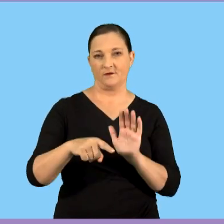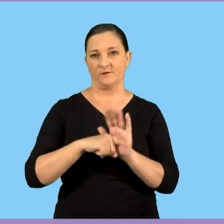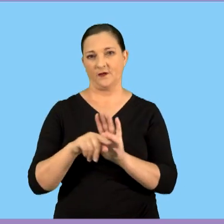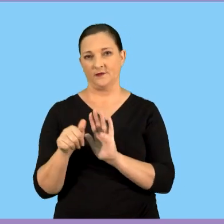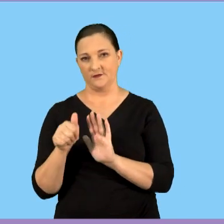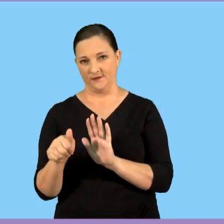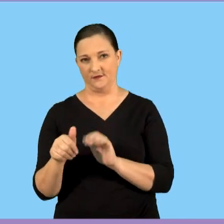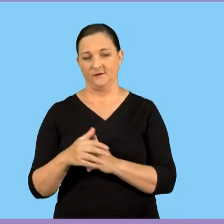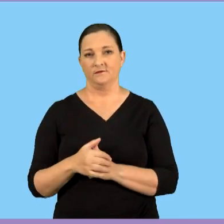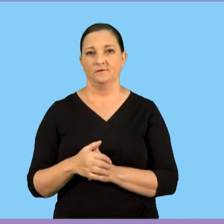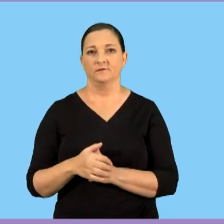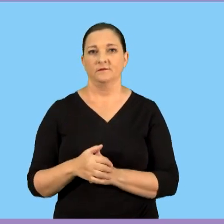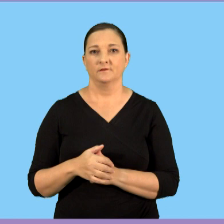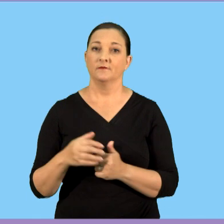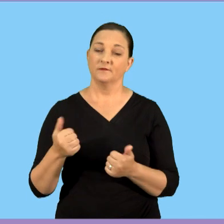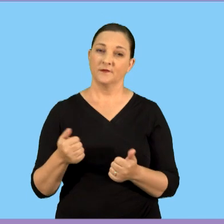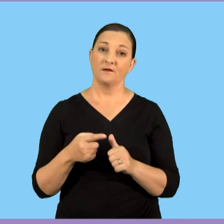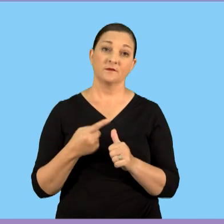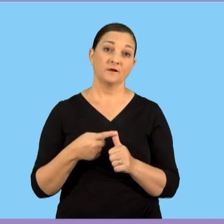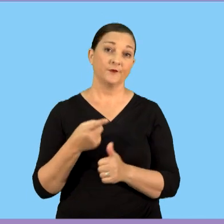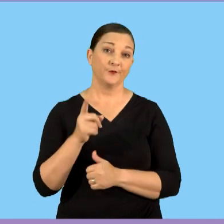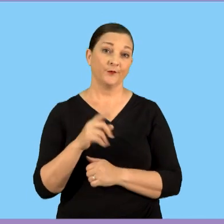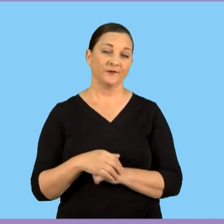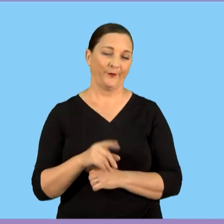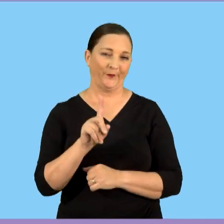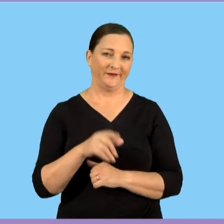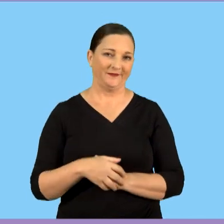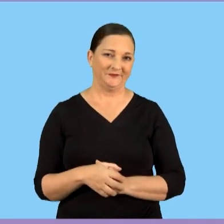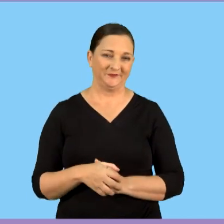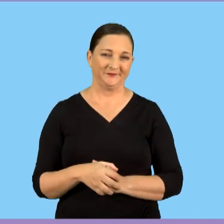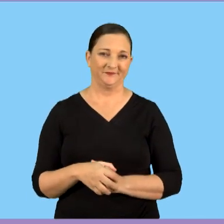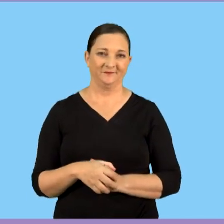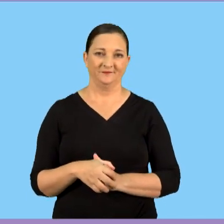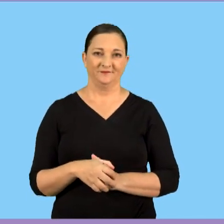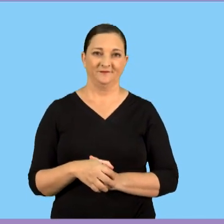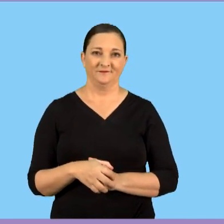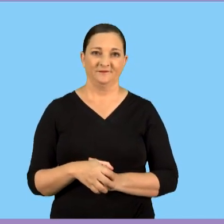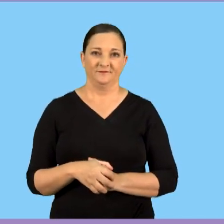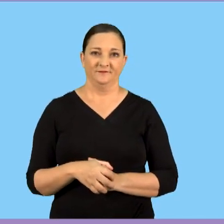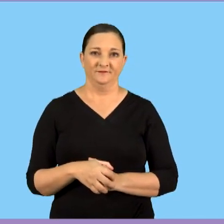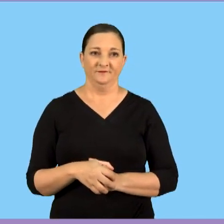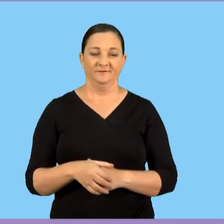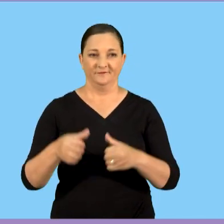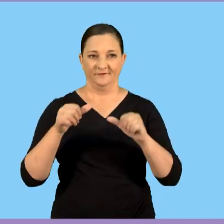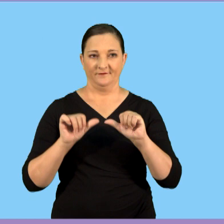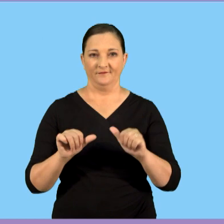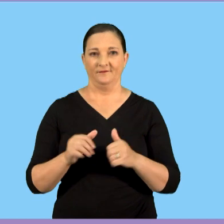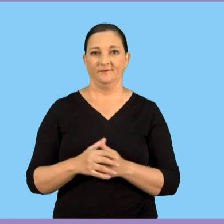7, minus 6, and that gives us an answer of 1.